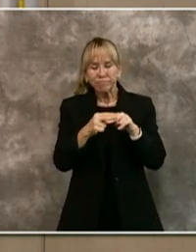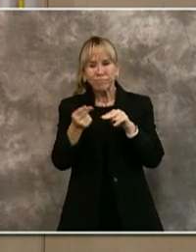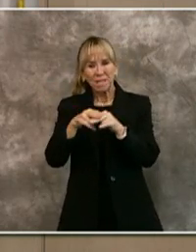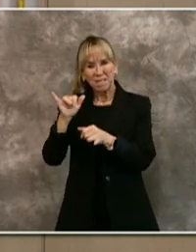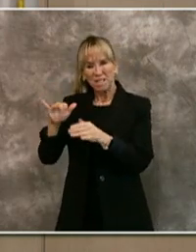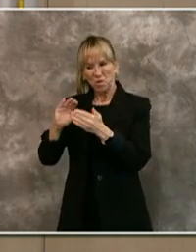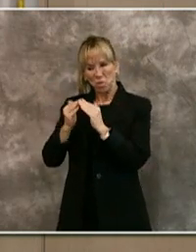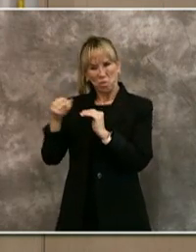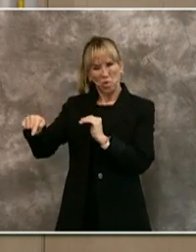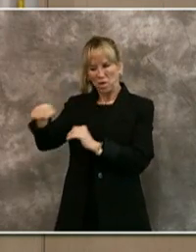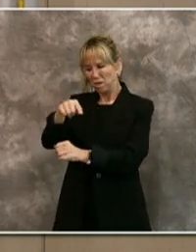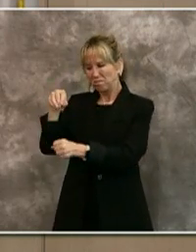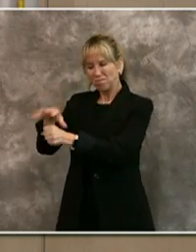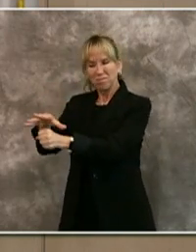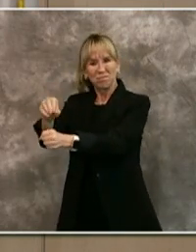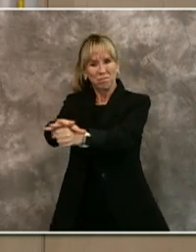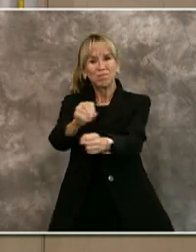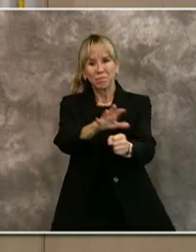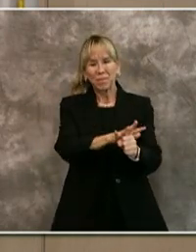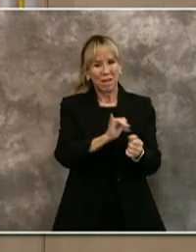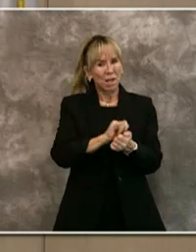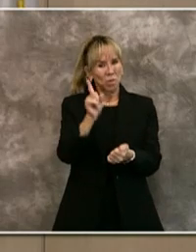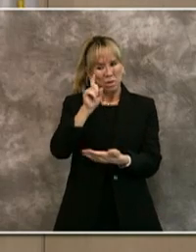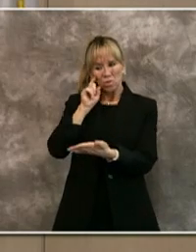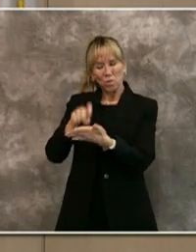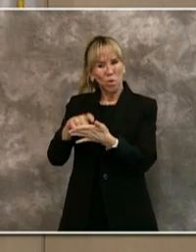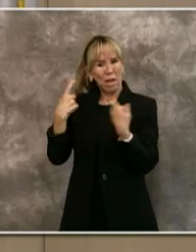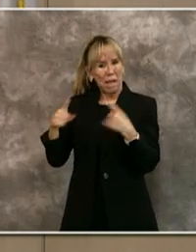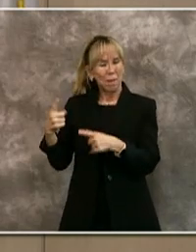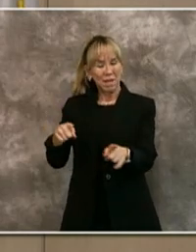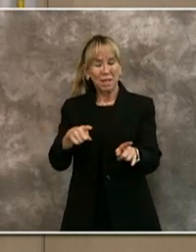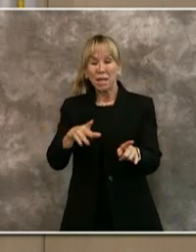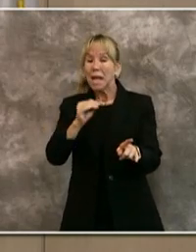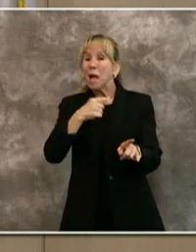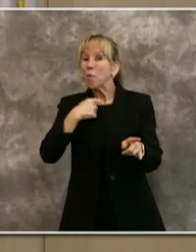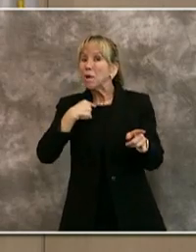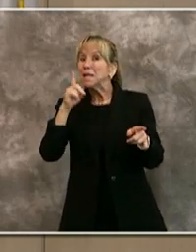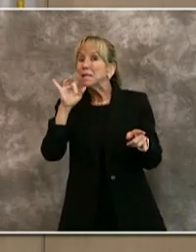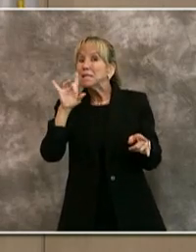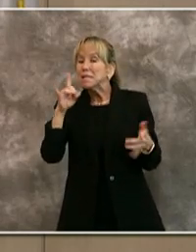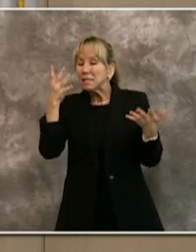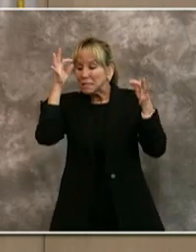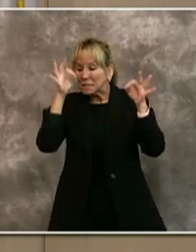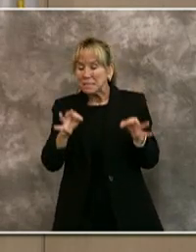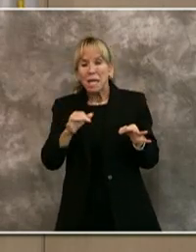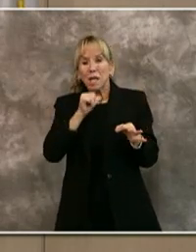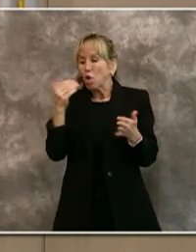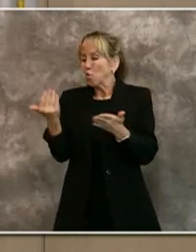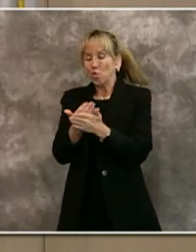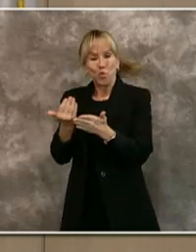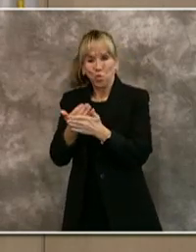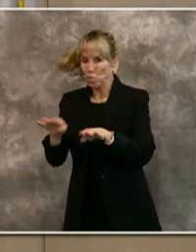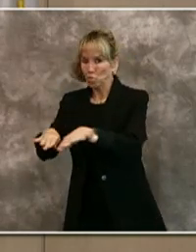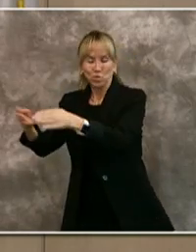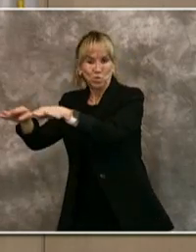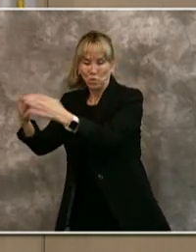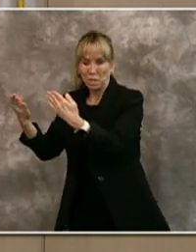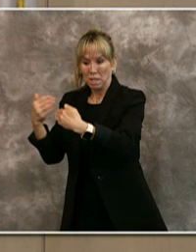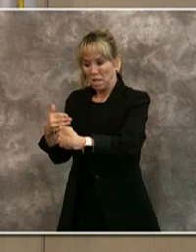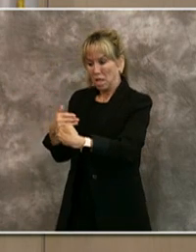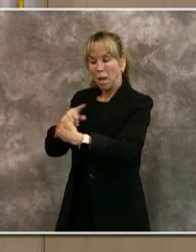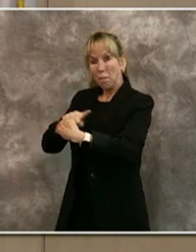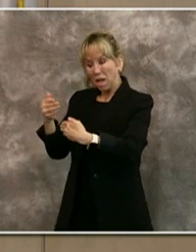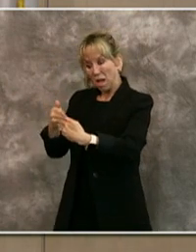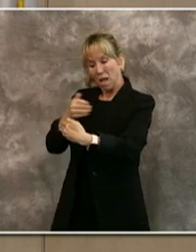community outbreaks, that we would not open up any new industries, but we're not looking